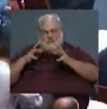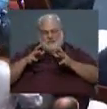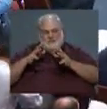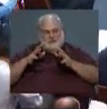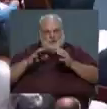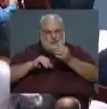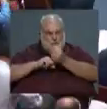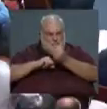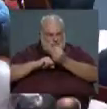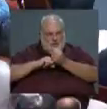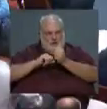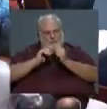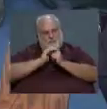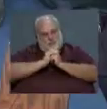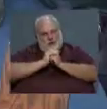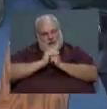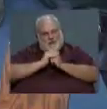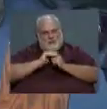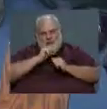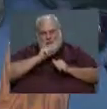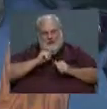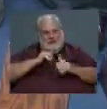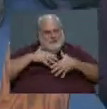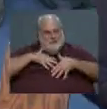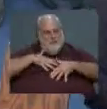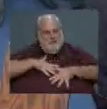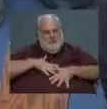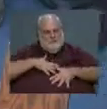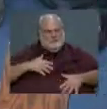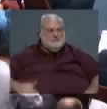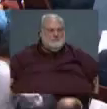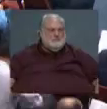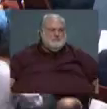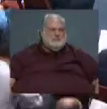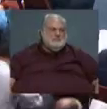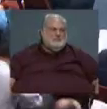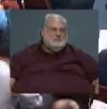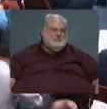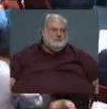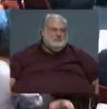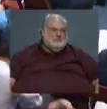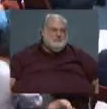I definitely will be praying that you will not be disappointed. Thank you.